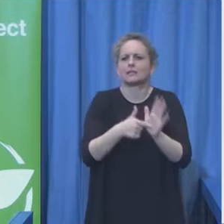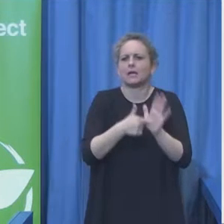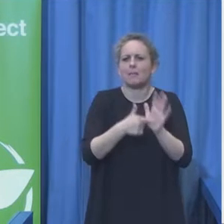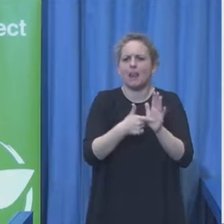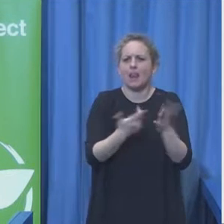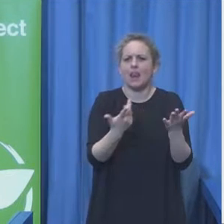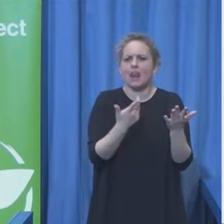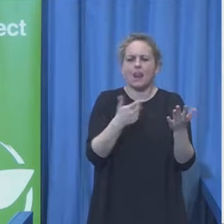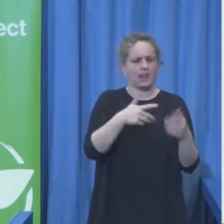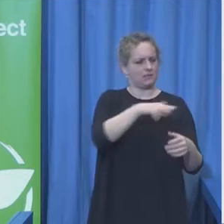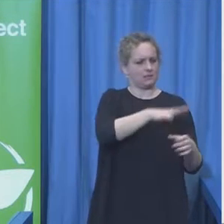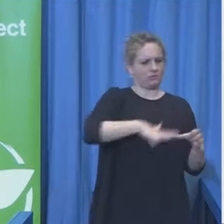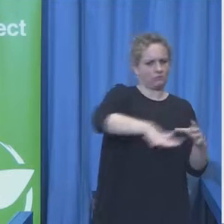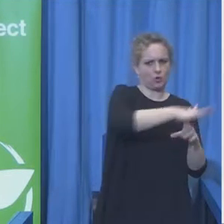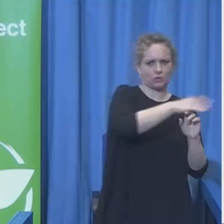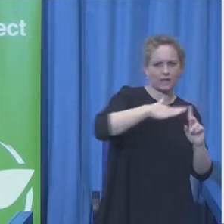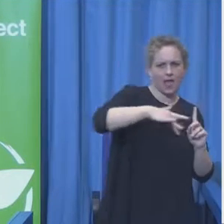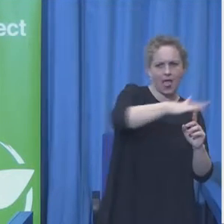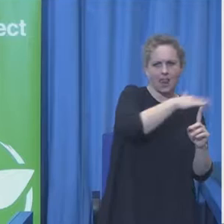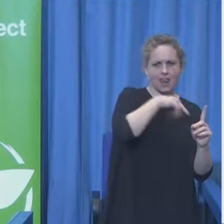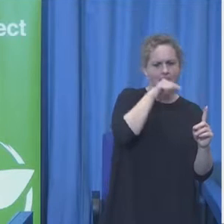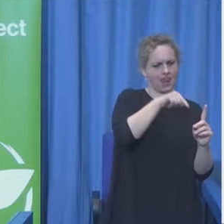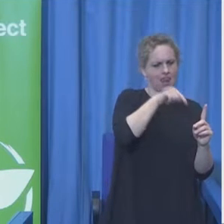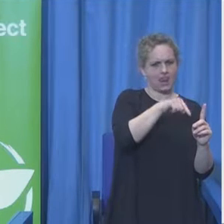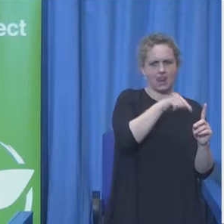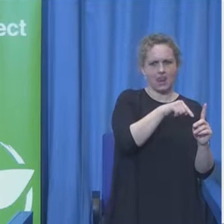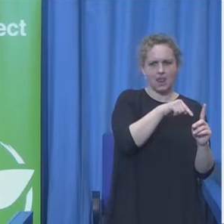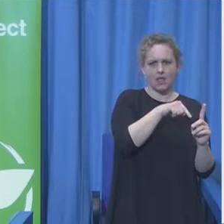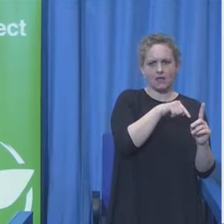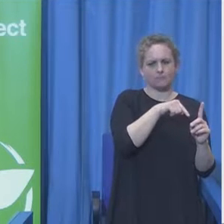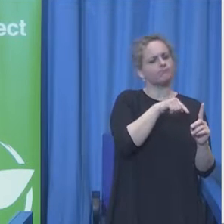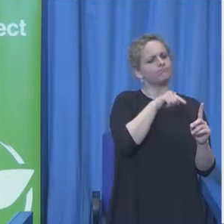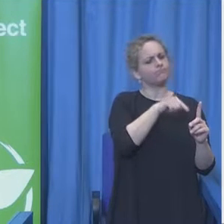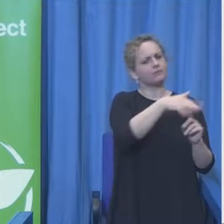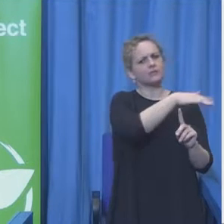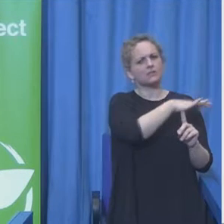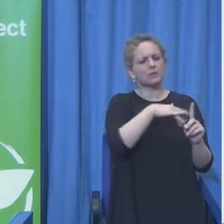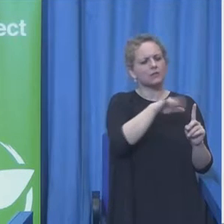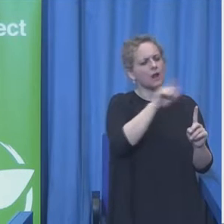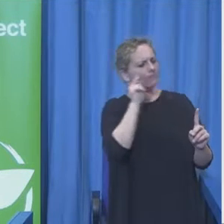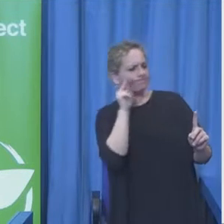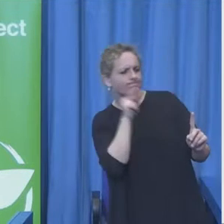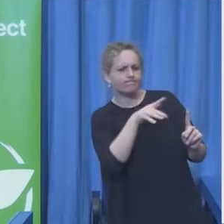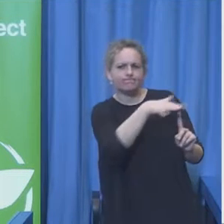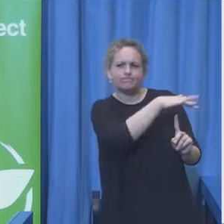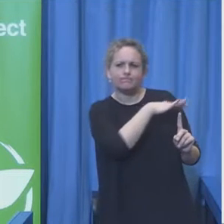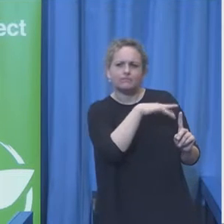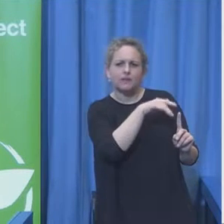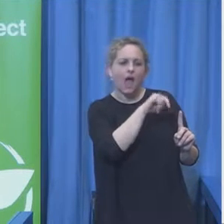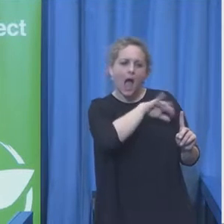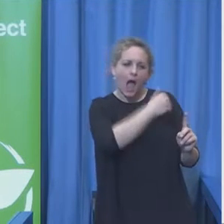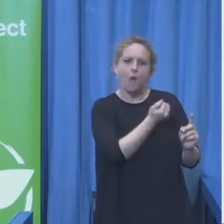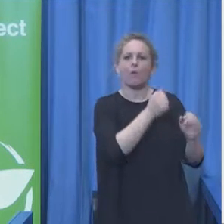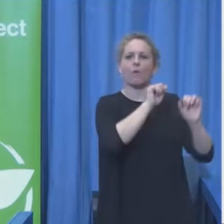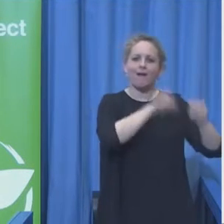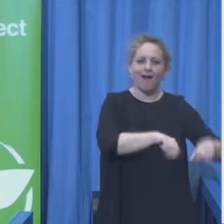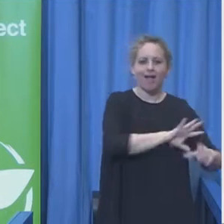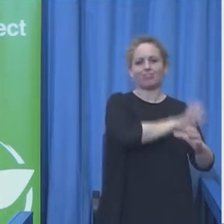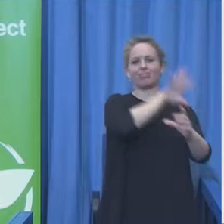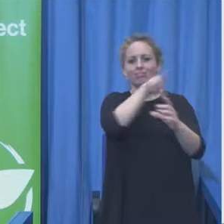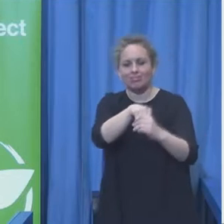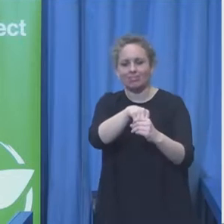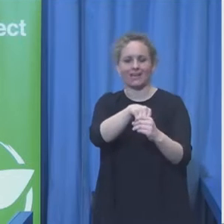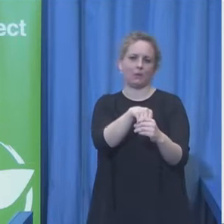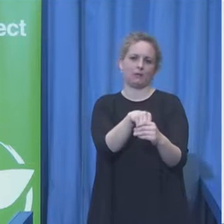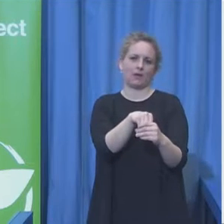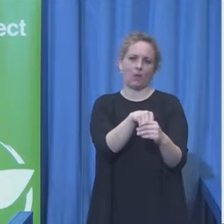Leaving No One Behind, The Imperative of Inclusive Development, published last year, where we also devoted a chapter